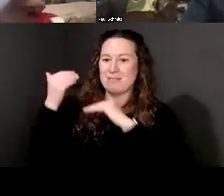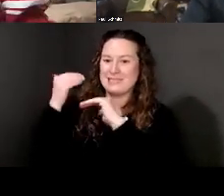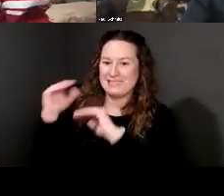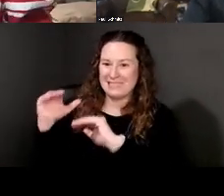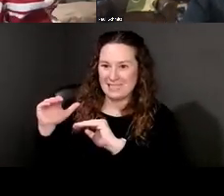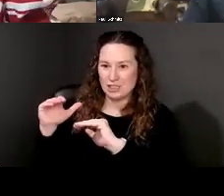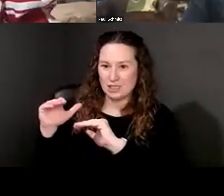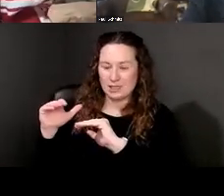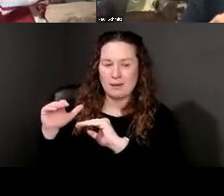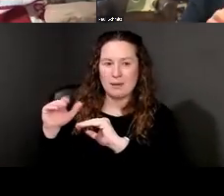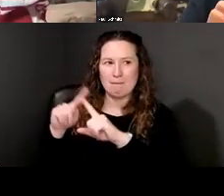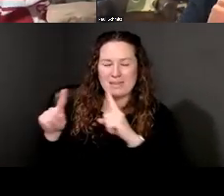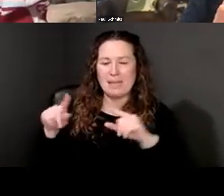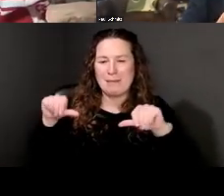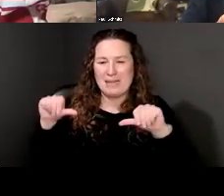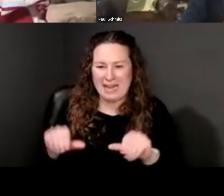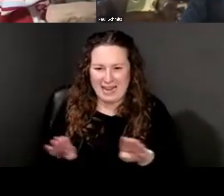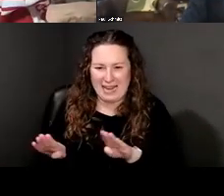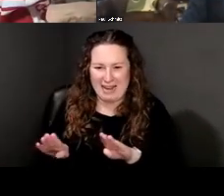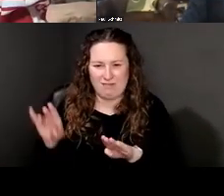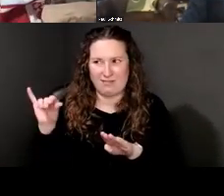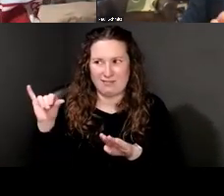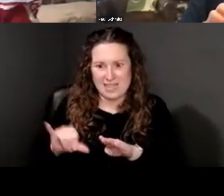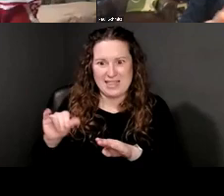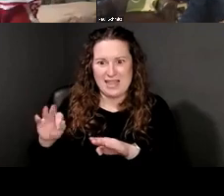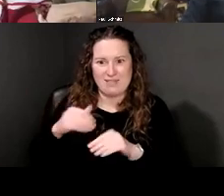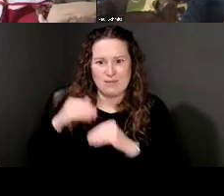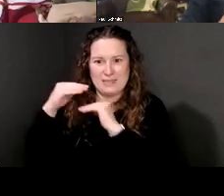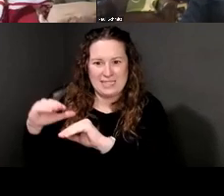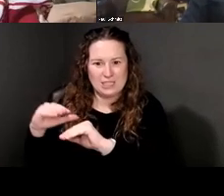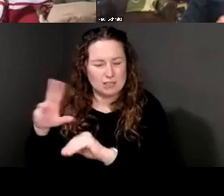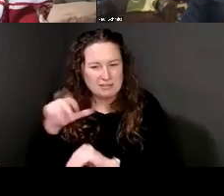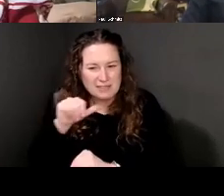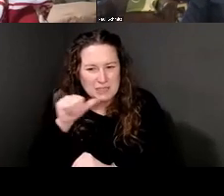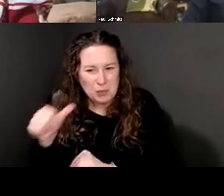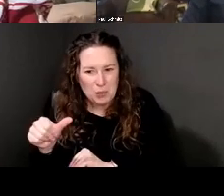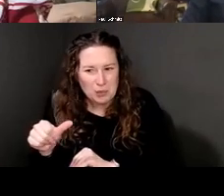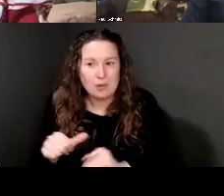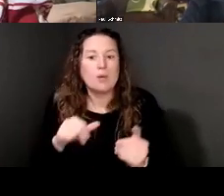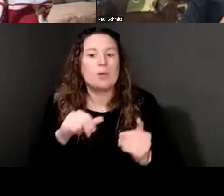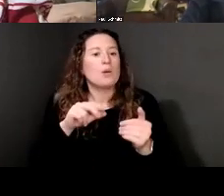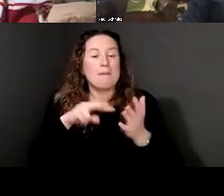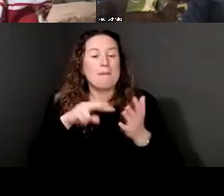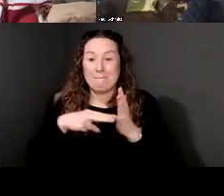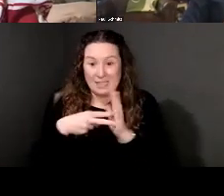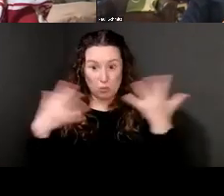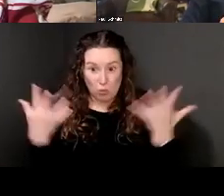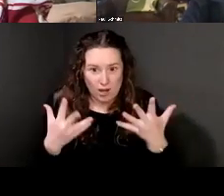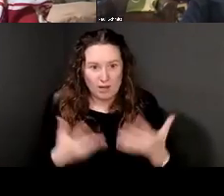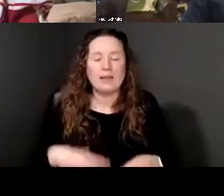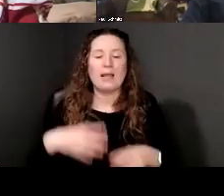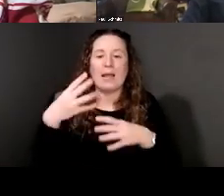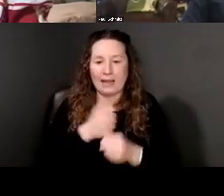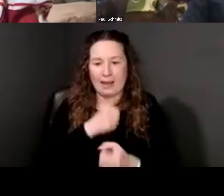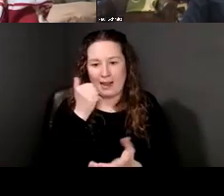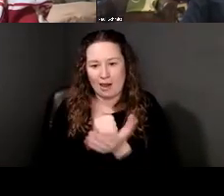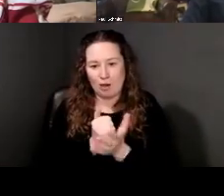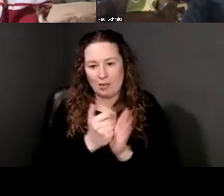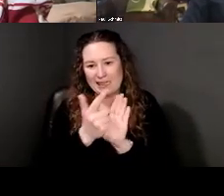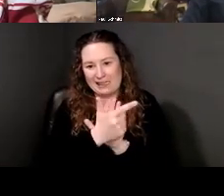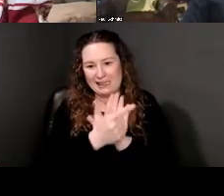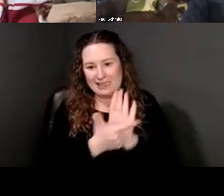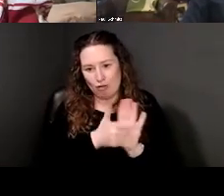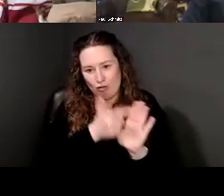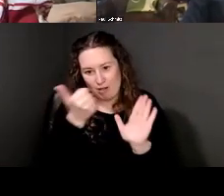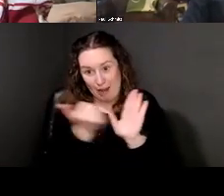as if they're limited. And that goes to a third point, which is get legal help. Because one of the things I've